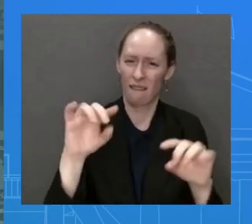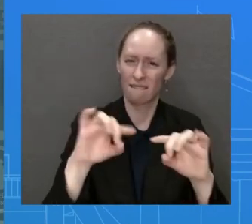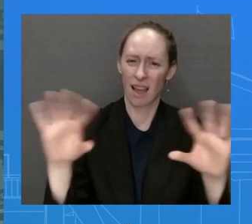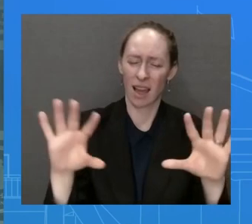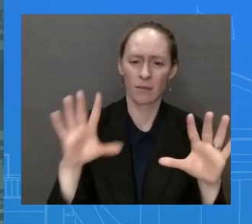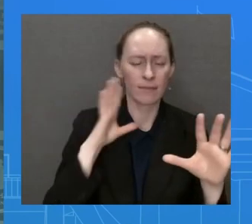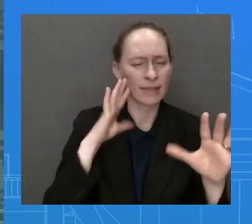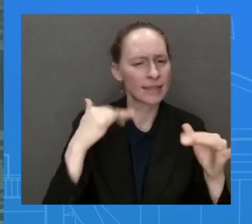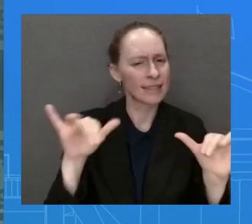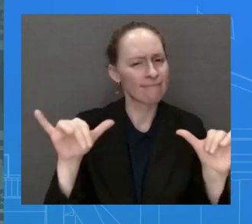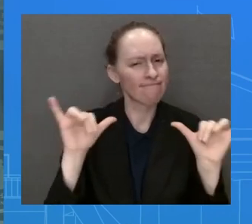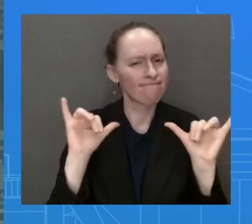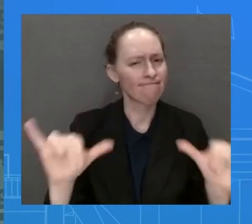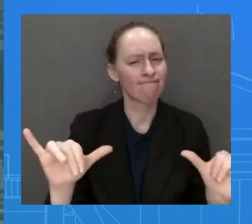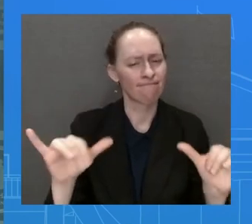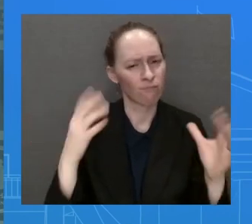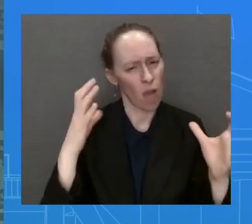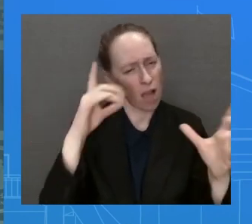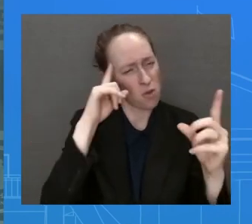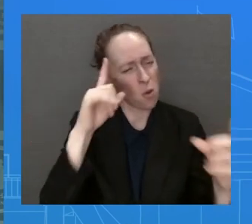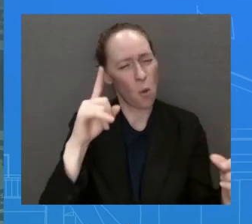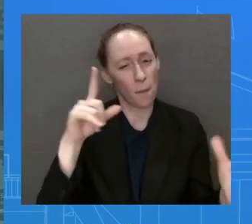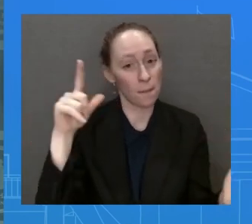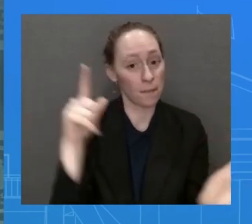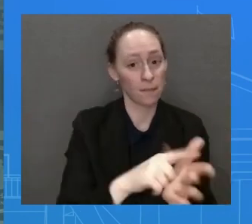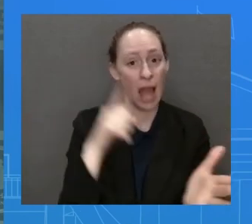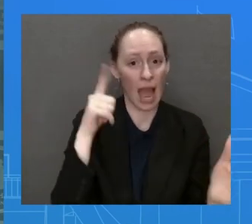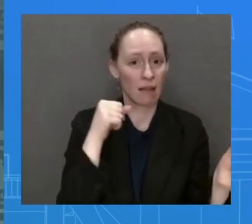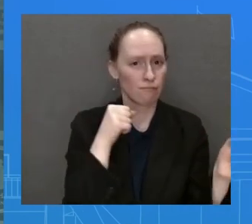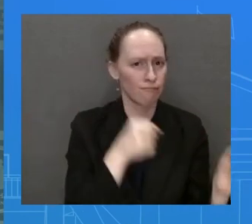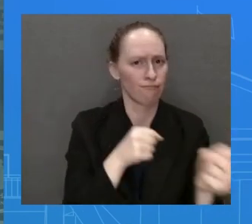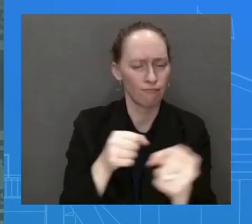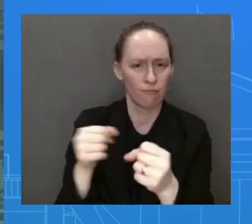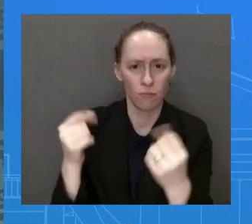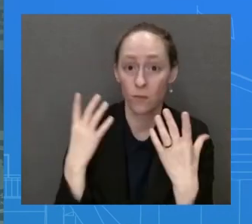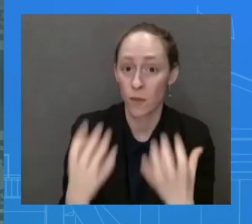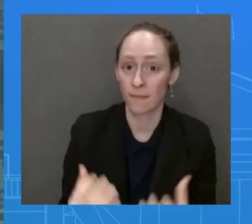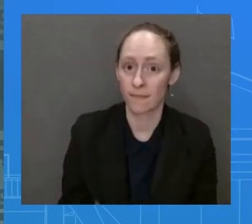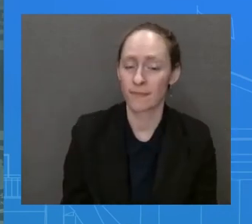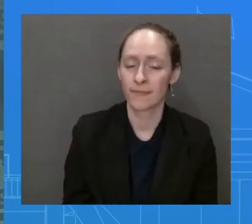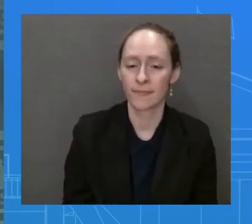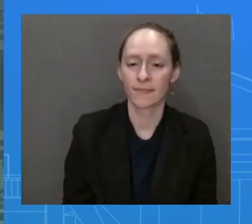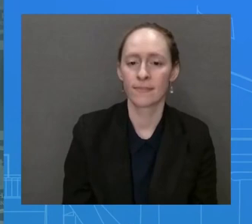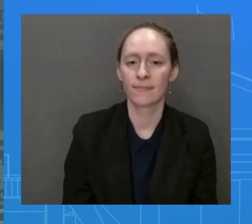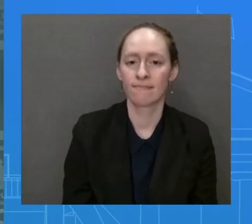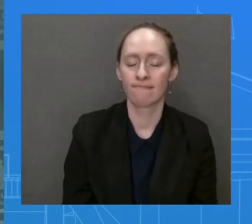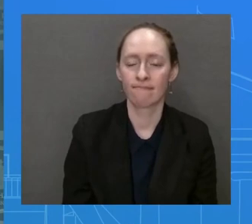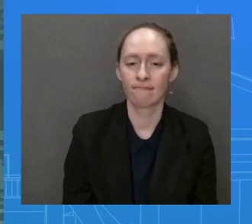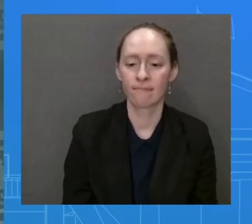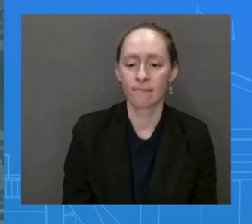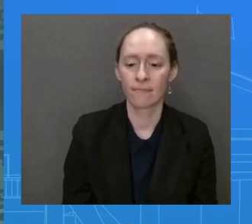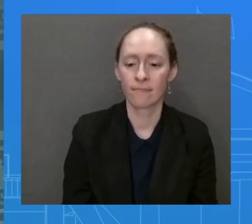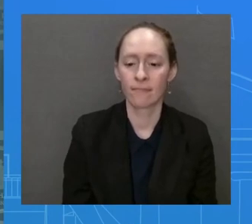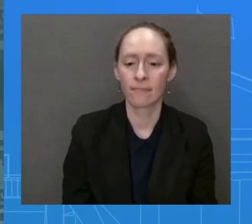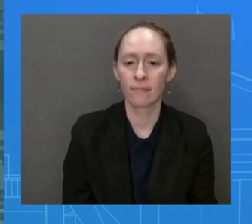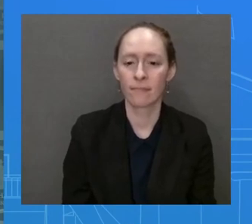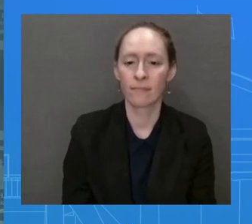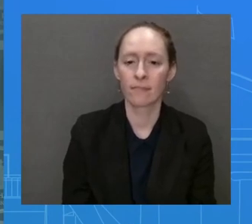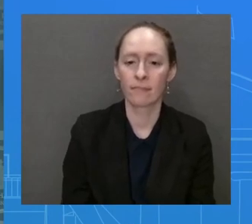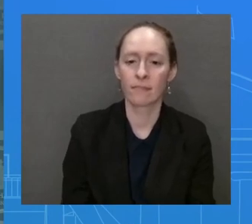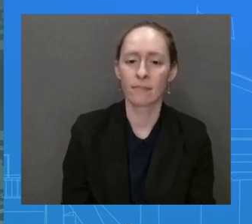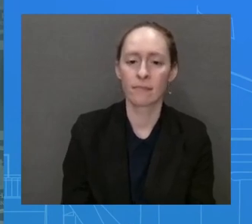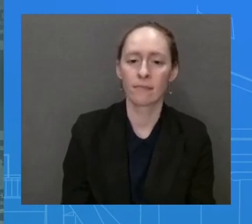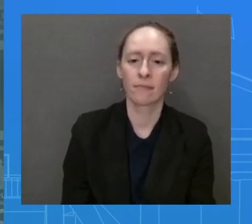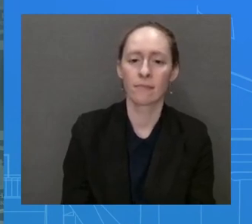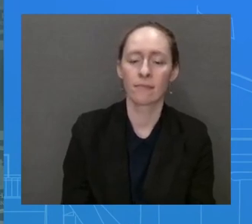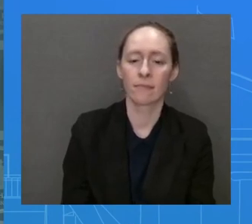make that happen. And let's not forget, the first year and a half of this administration, we put forward more executive actions than